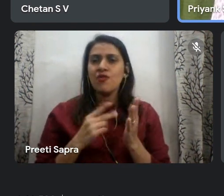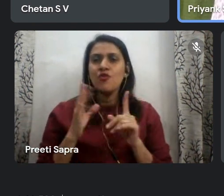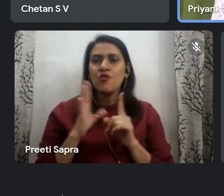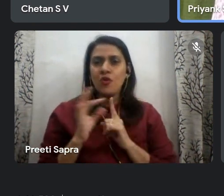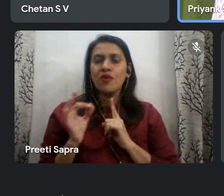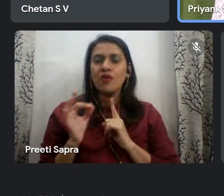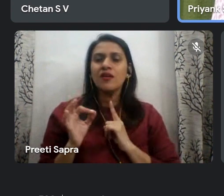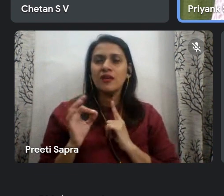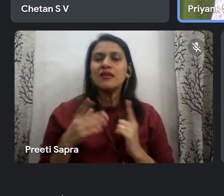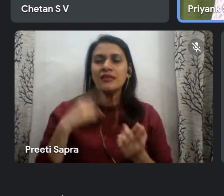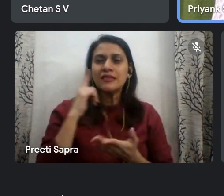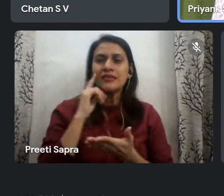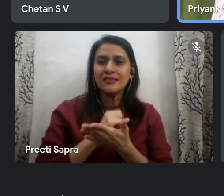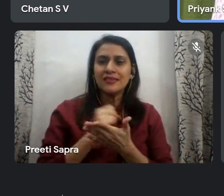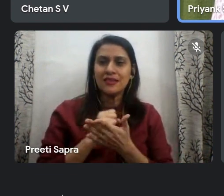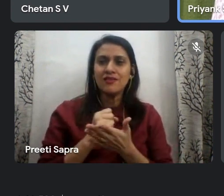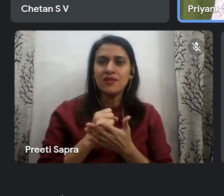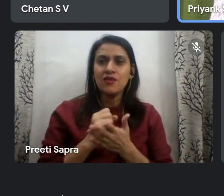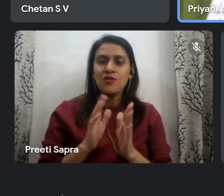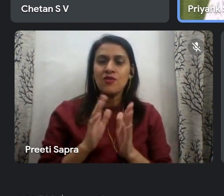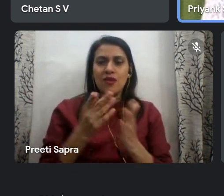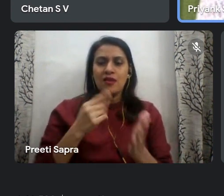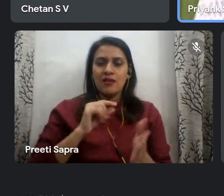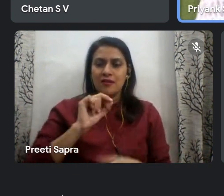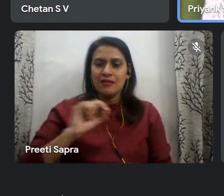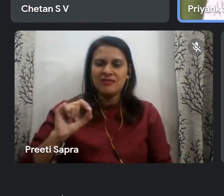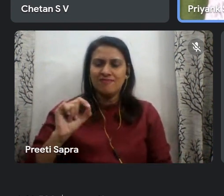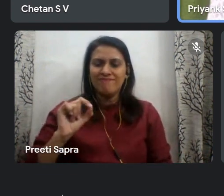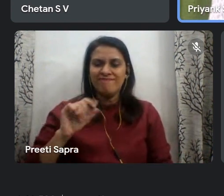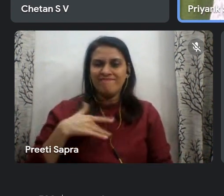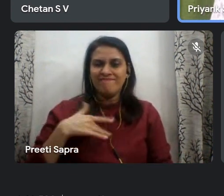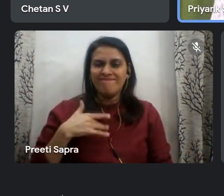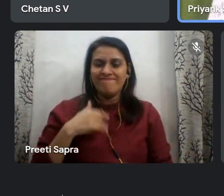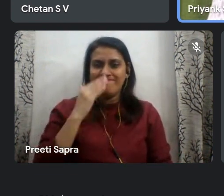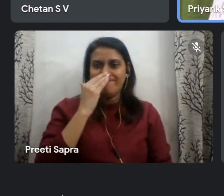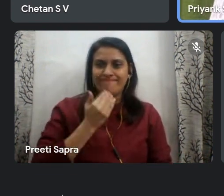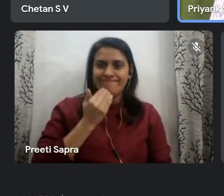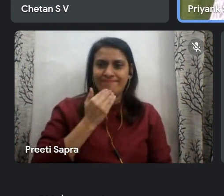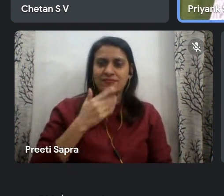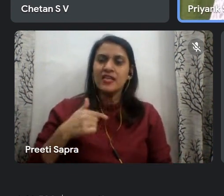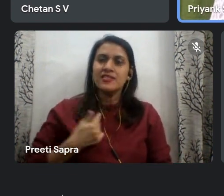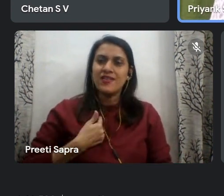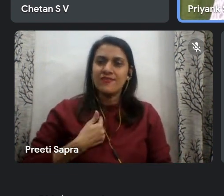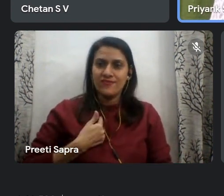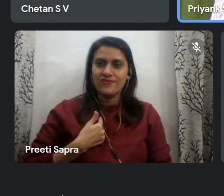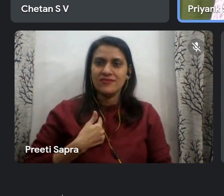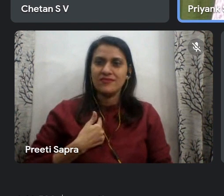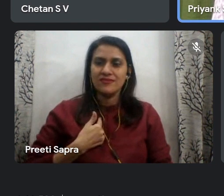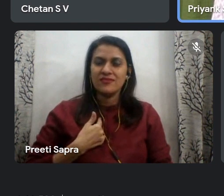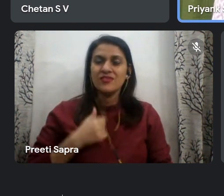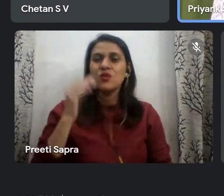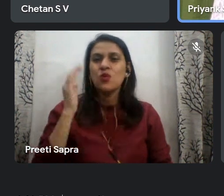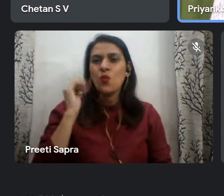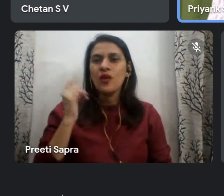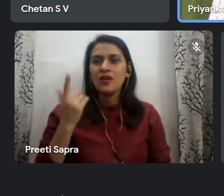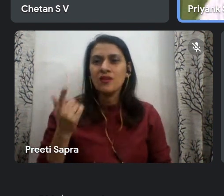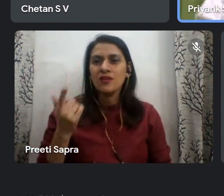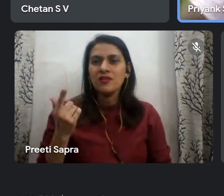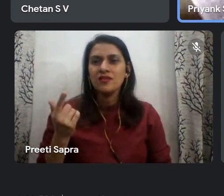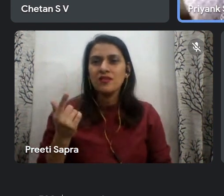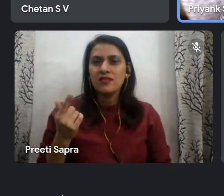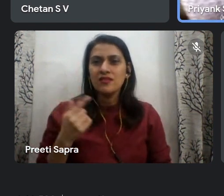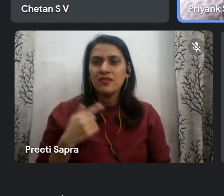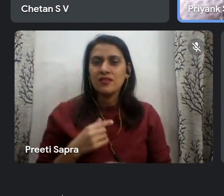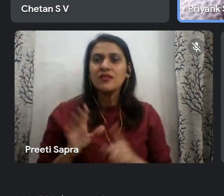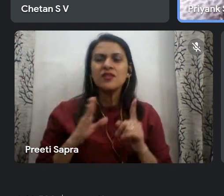a comment in a diary, the first thing I feel is embarrassed. And even now, and then recognize that wait, there are different ways to sort of